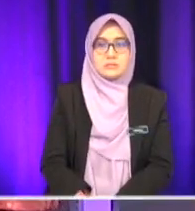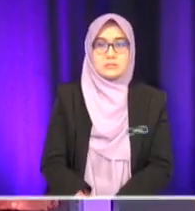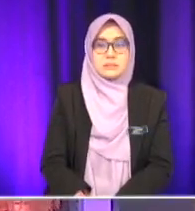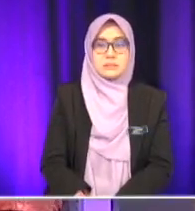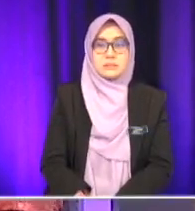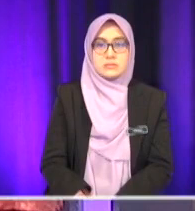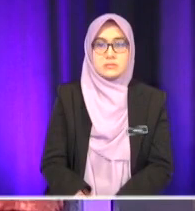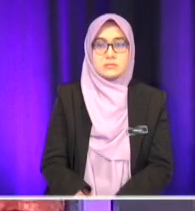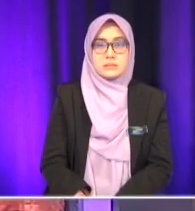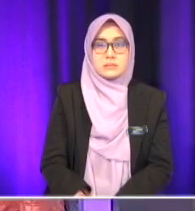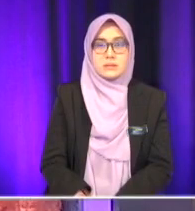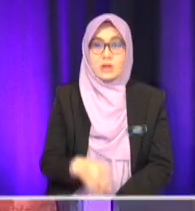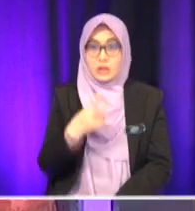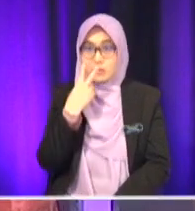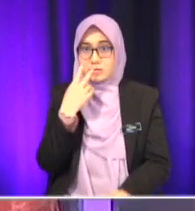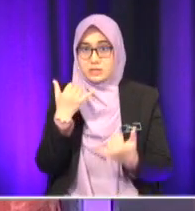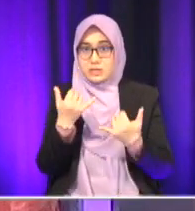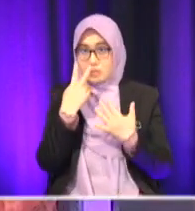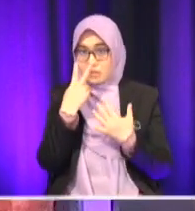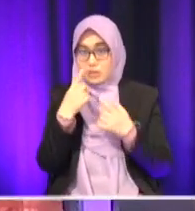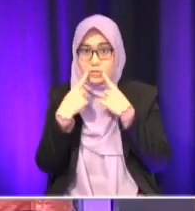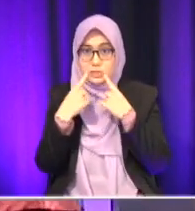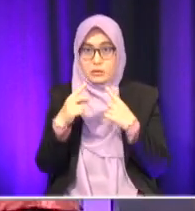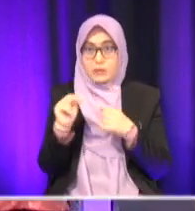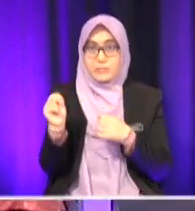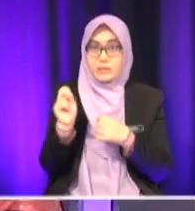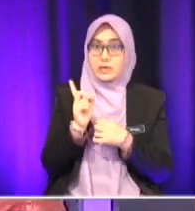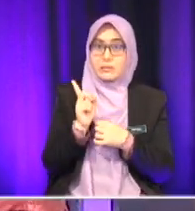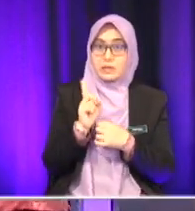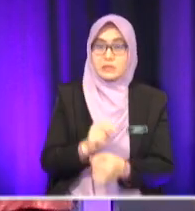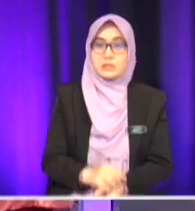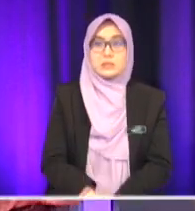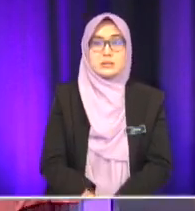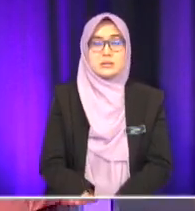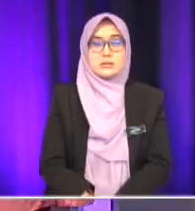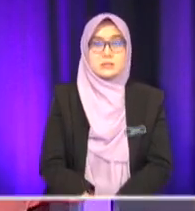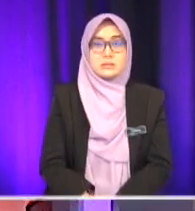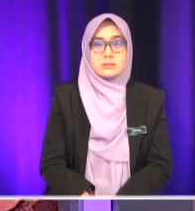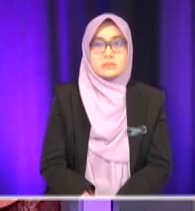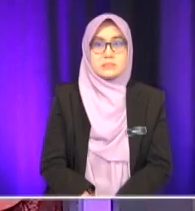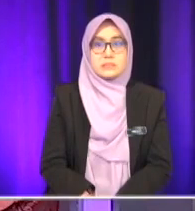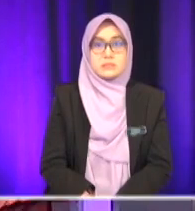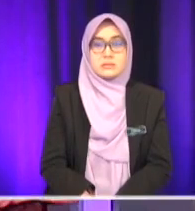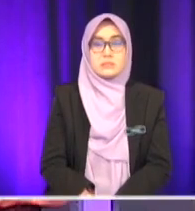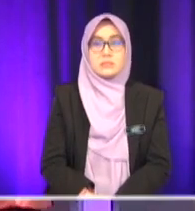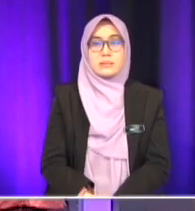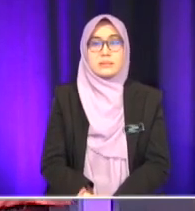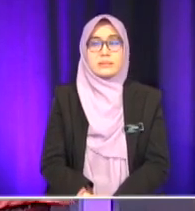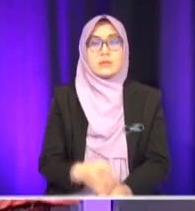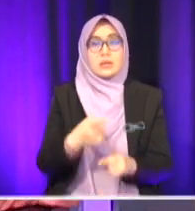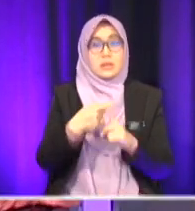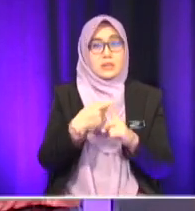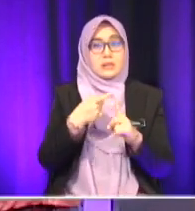So look at the answer, the options given. From 8 options, which one of